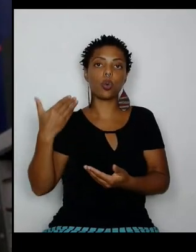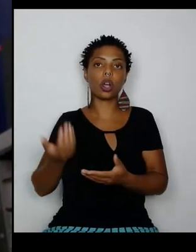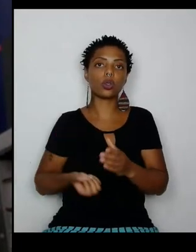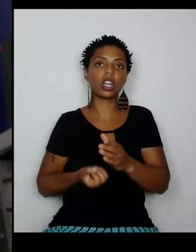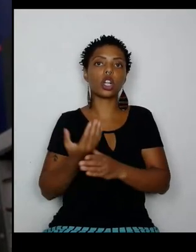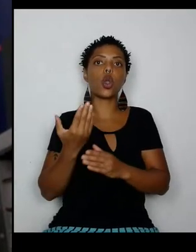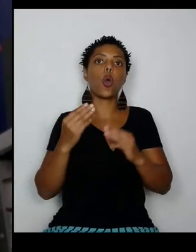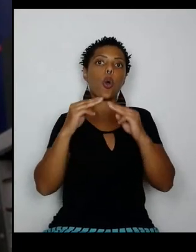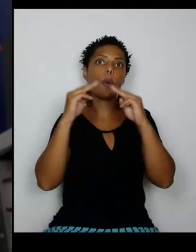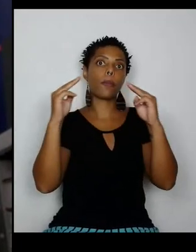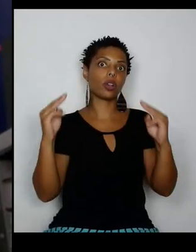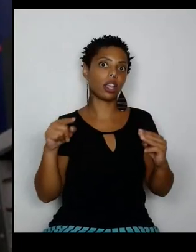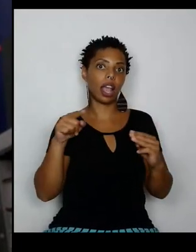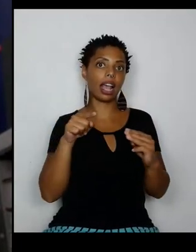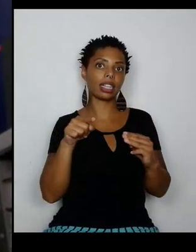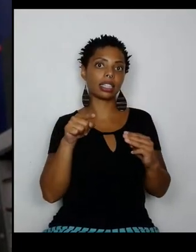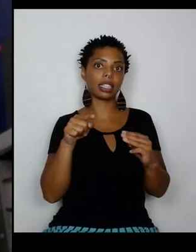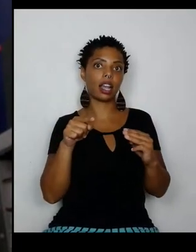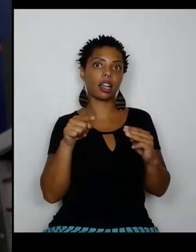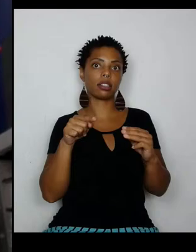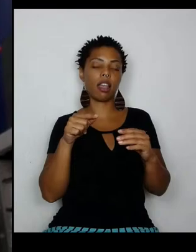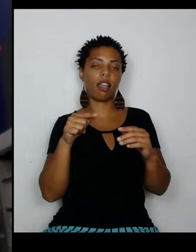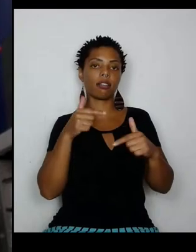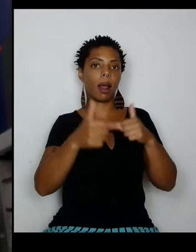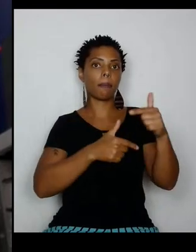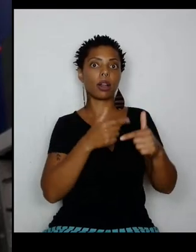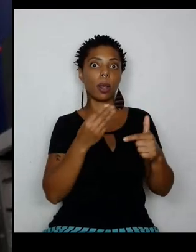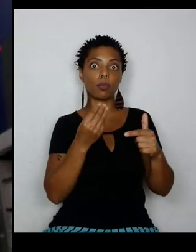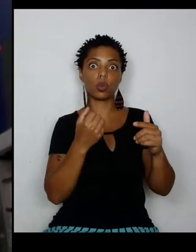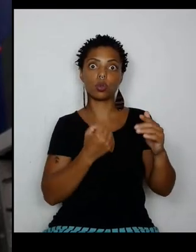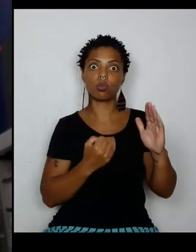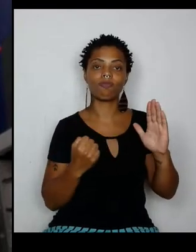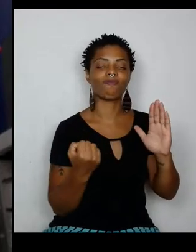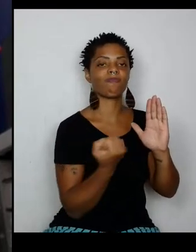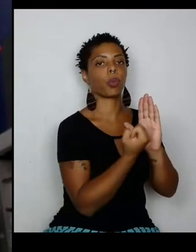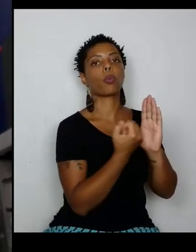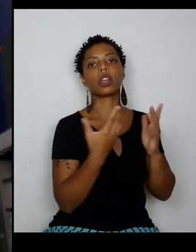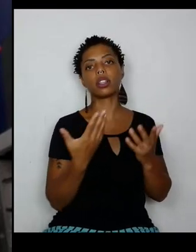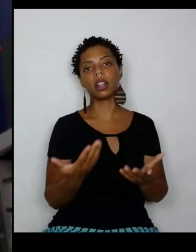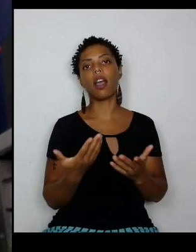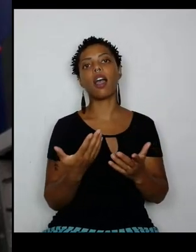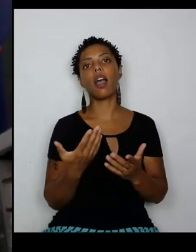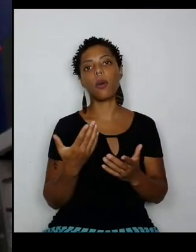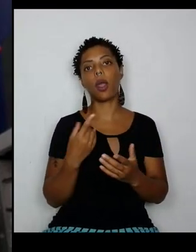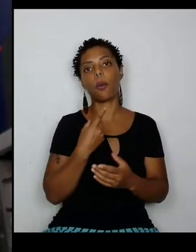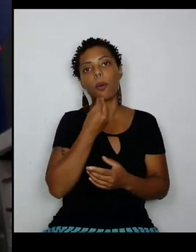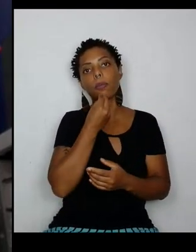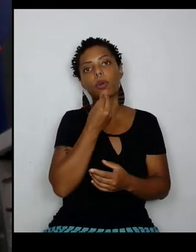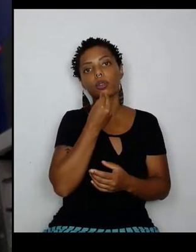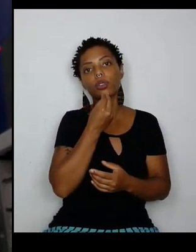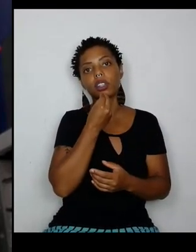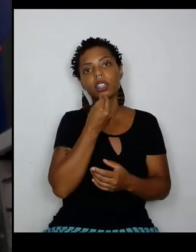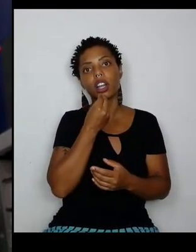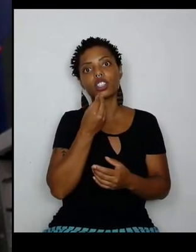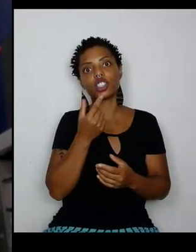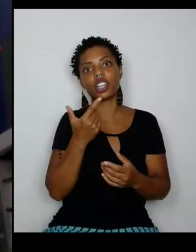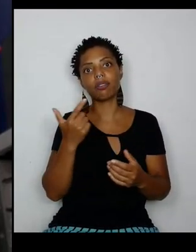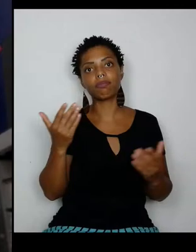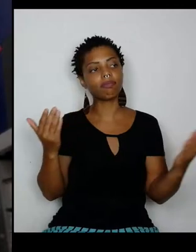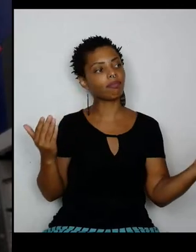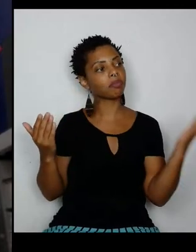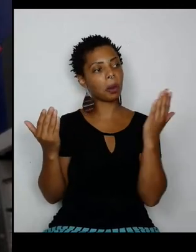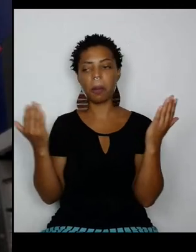the very conception of the museum's collection these are very significant works for us so this is undoubtedly a